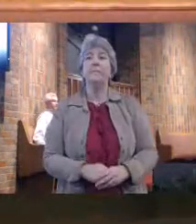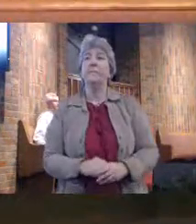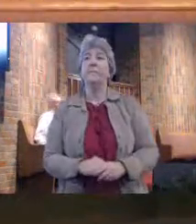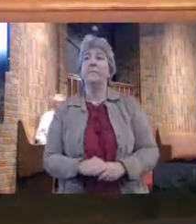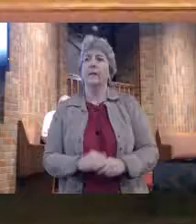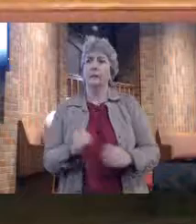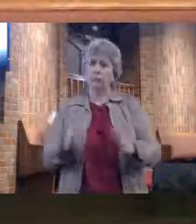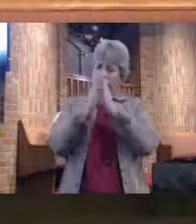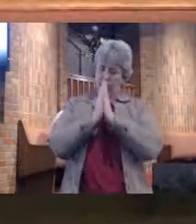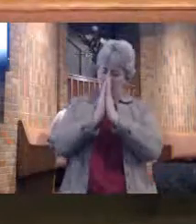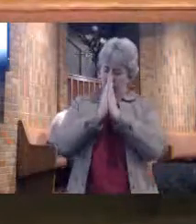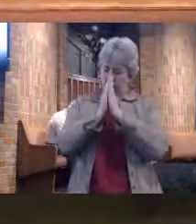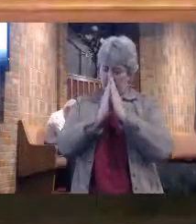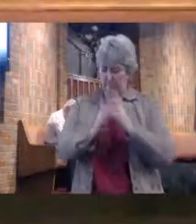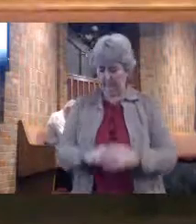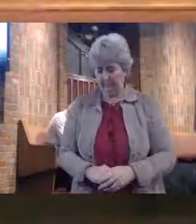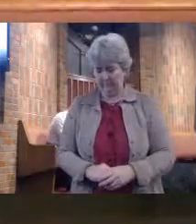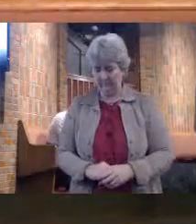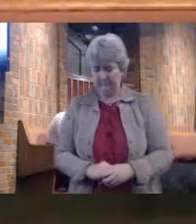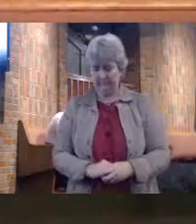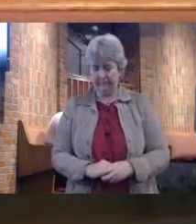Will you bow with me, please?